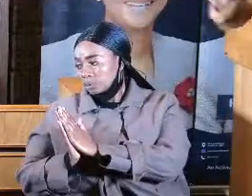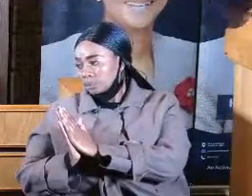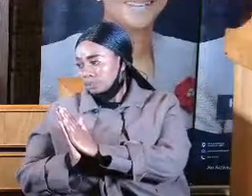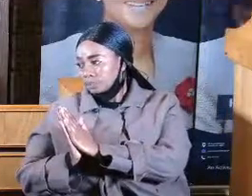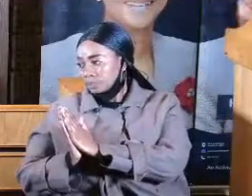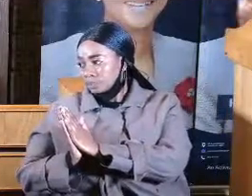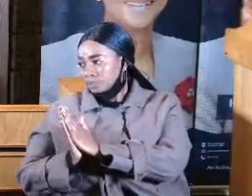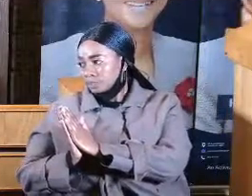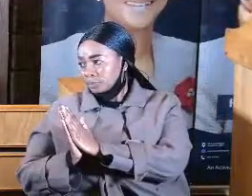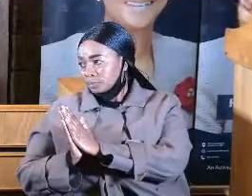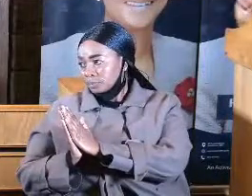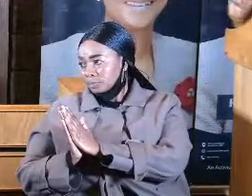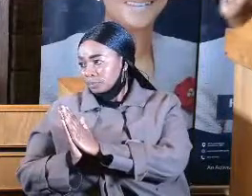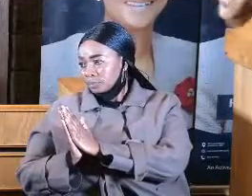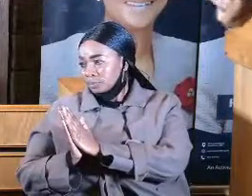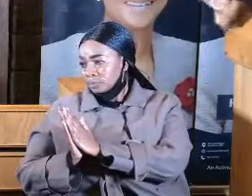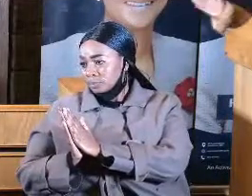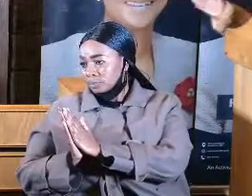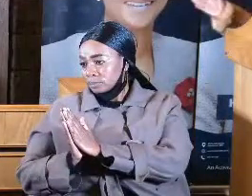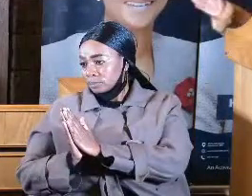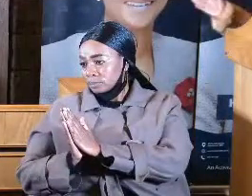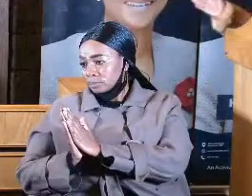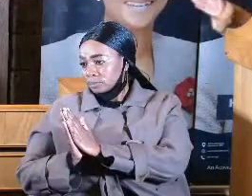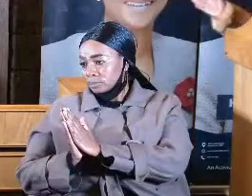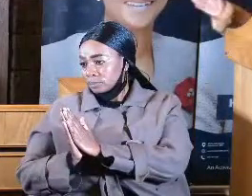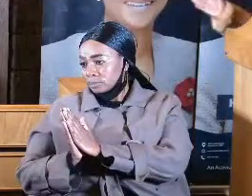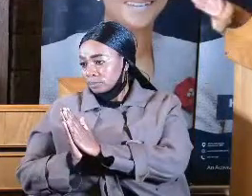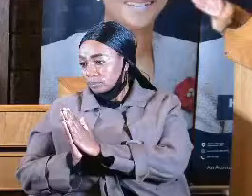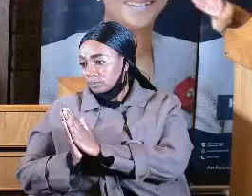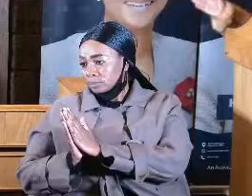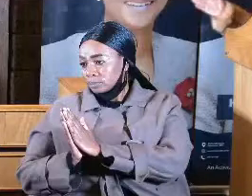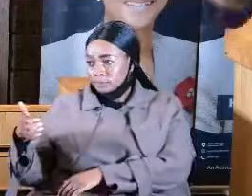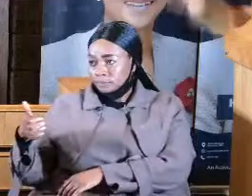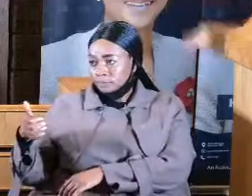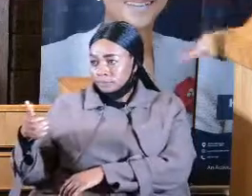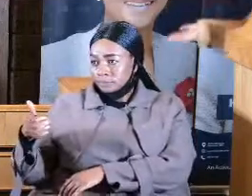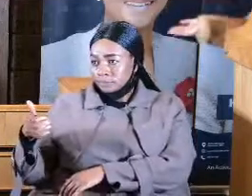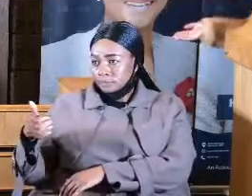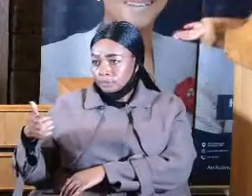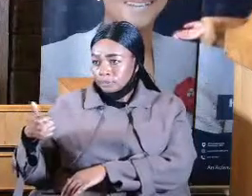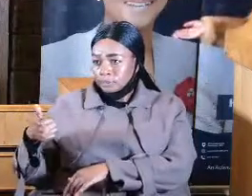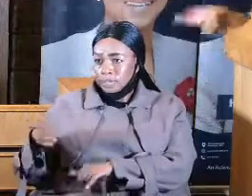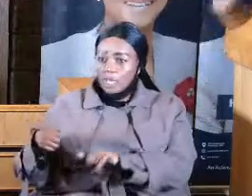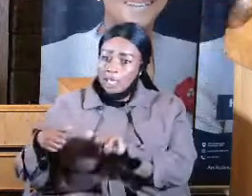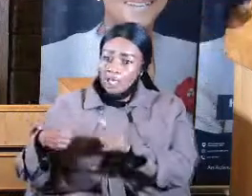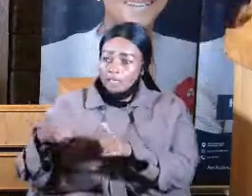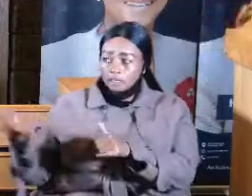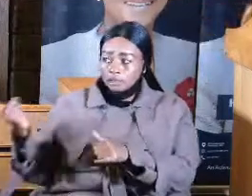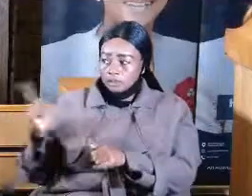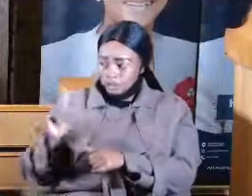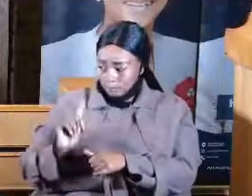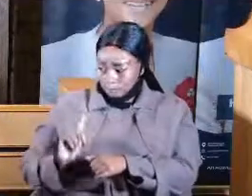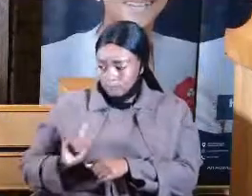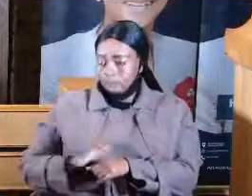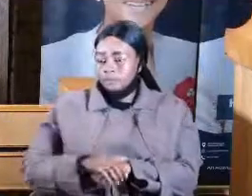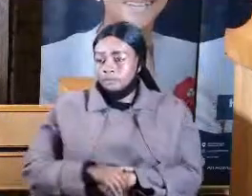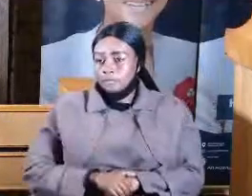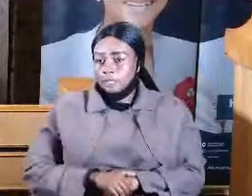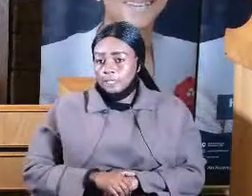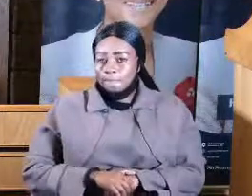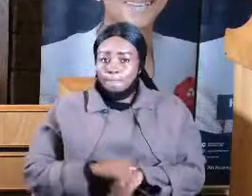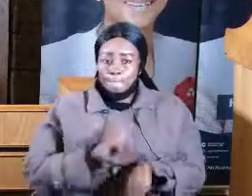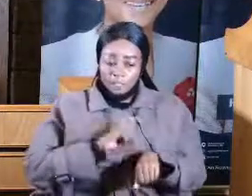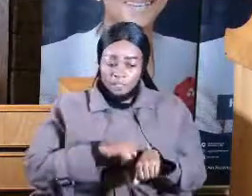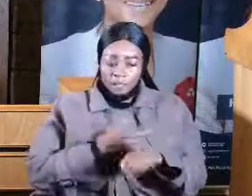table here to take your seat and the presenter this seat when we do